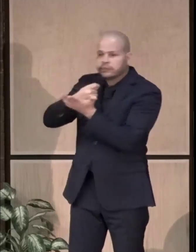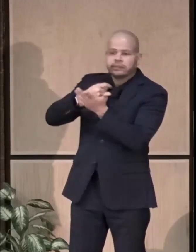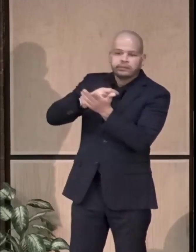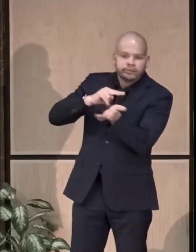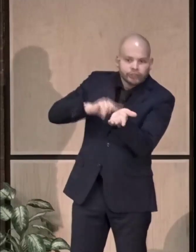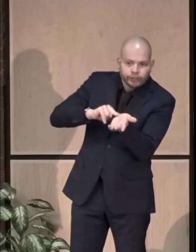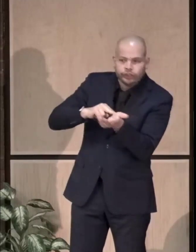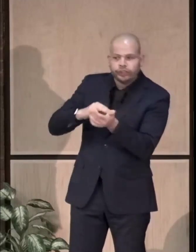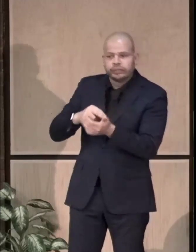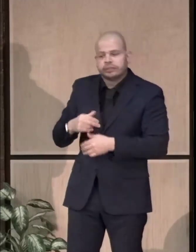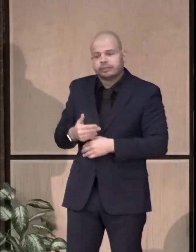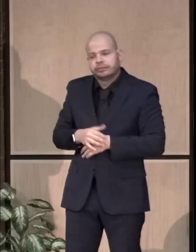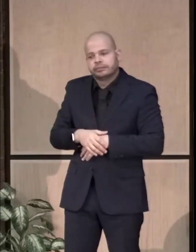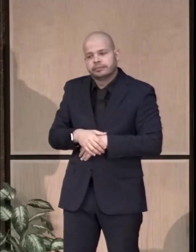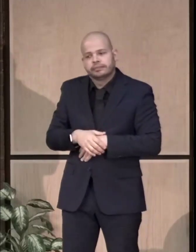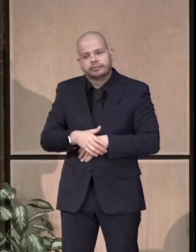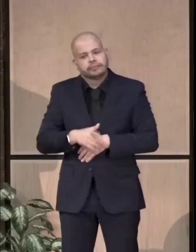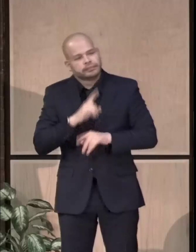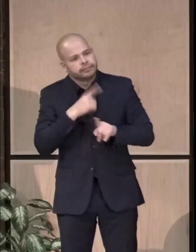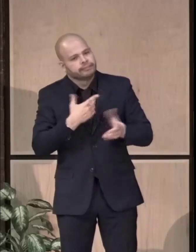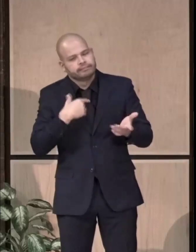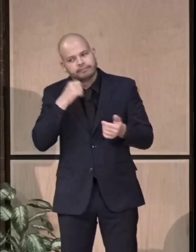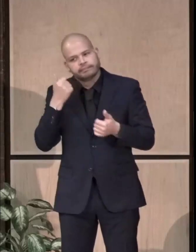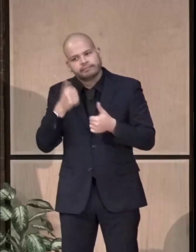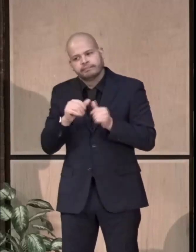Not that I can recall, sir, no.